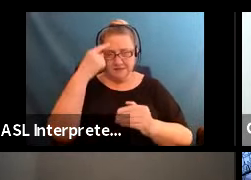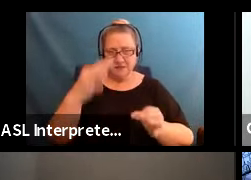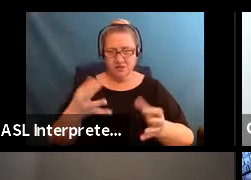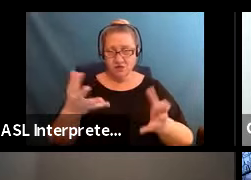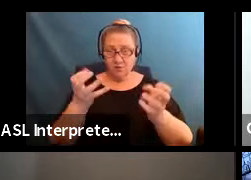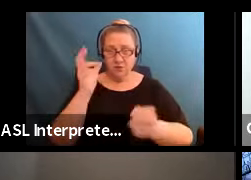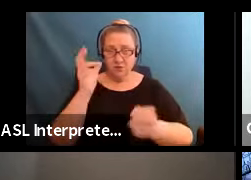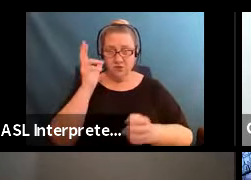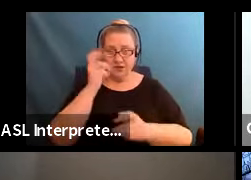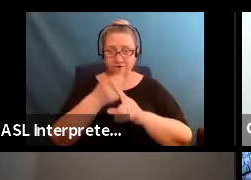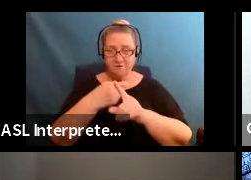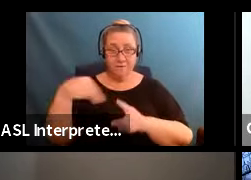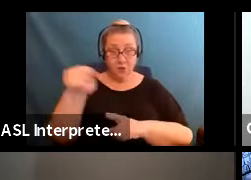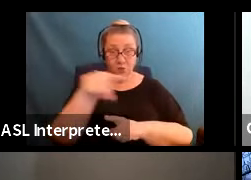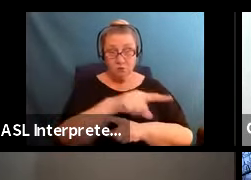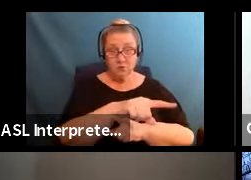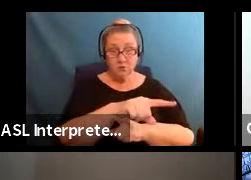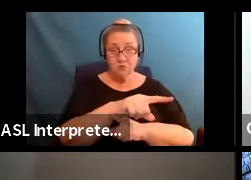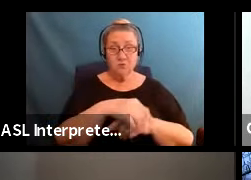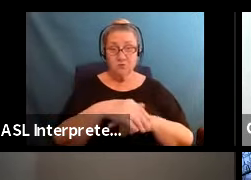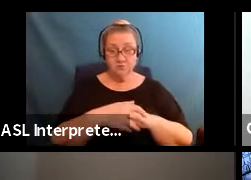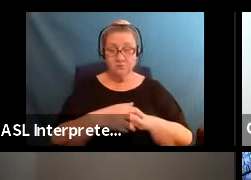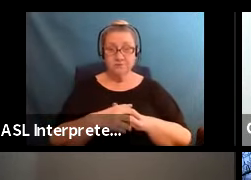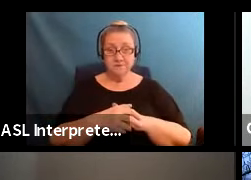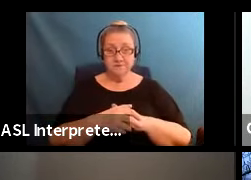from you.